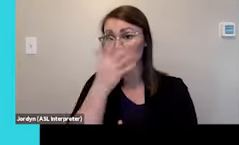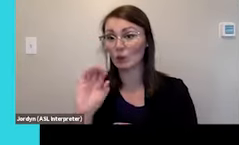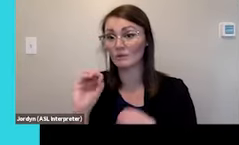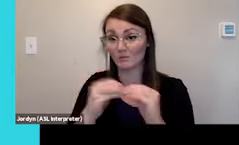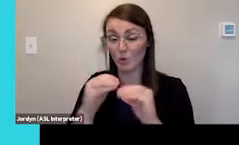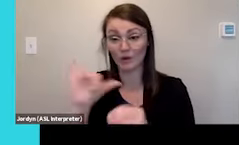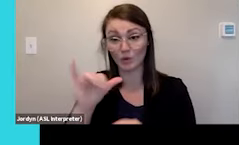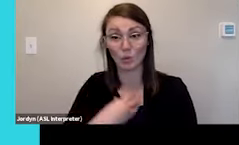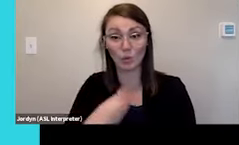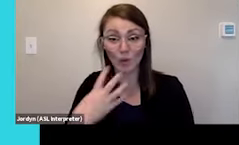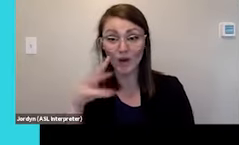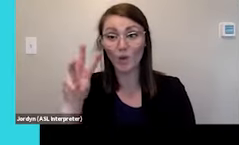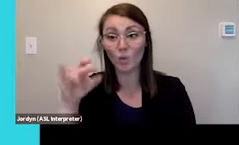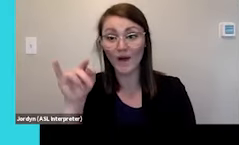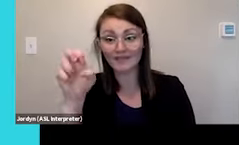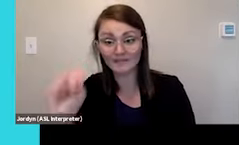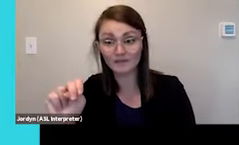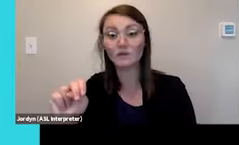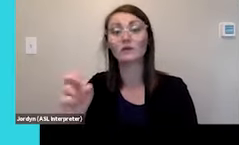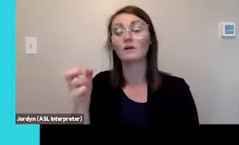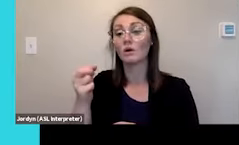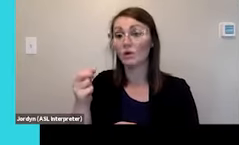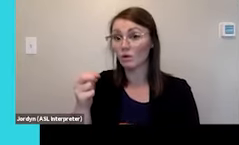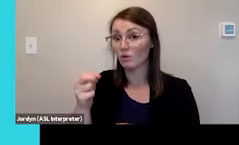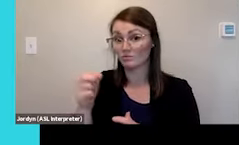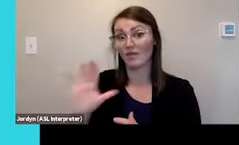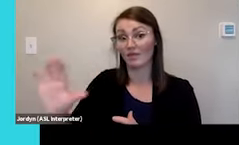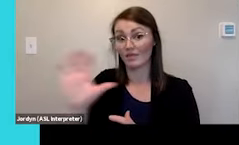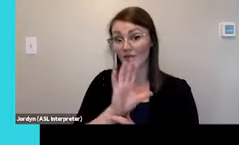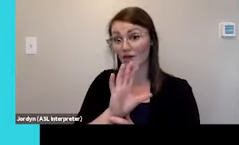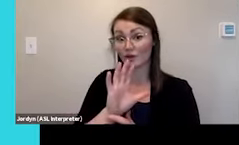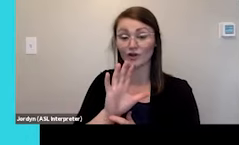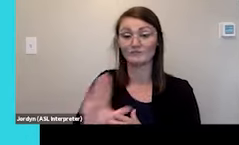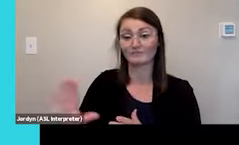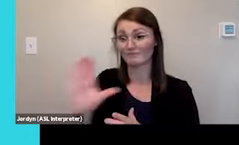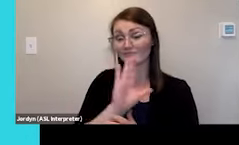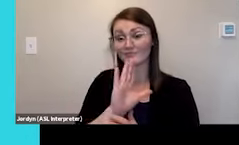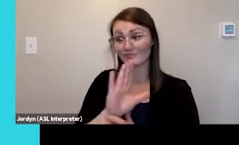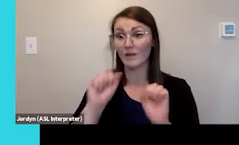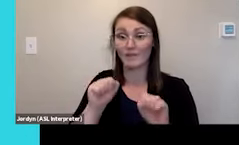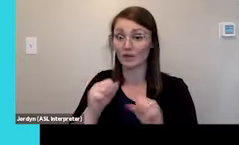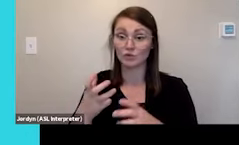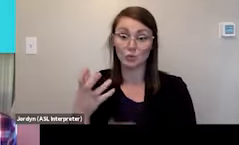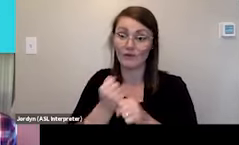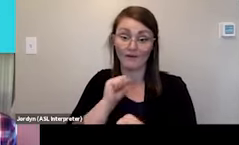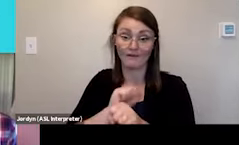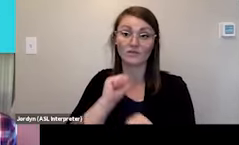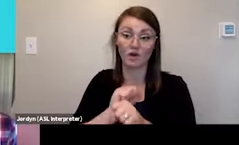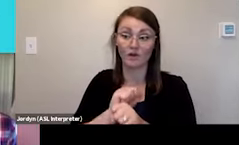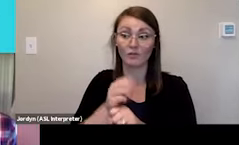ethnic organizations, religious organizations, their prospects almost virtually double in size.